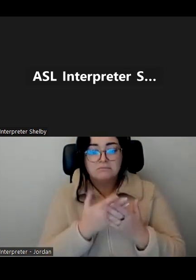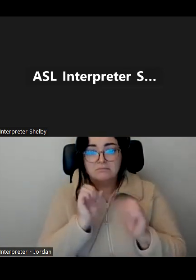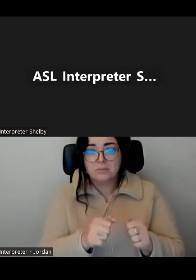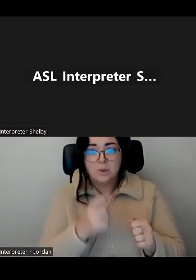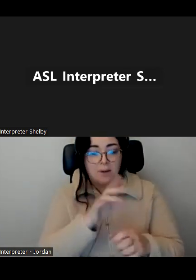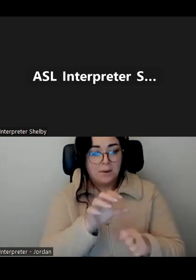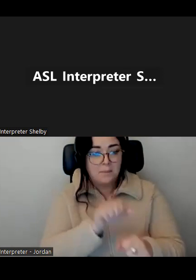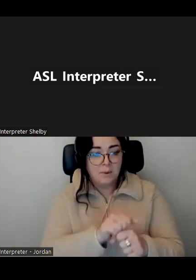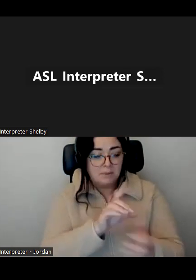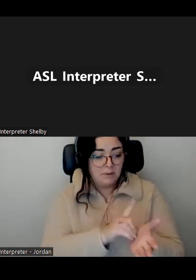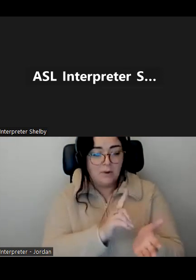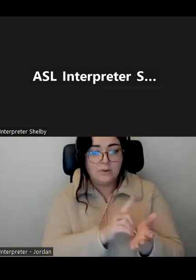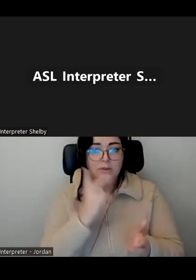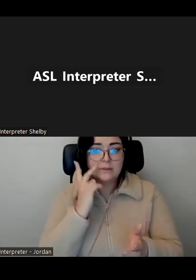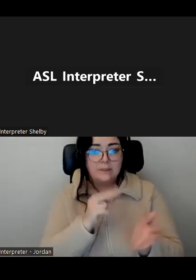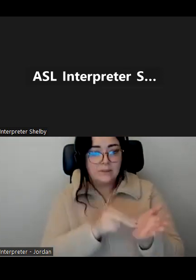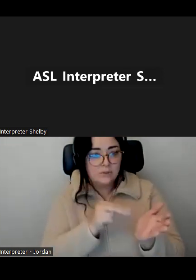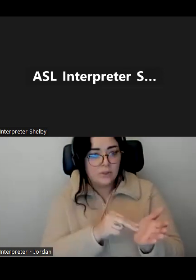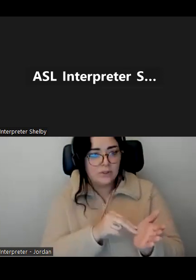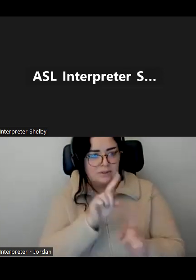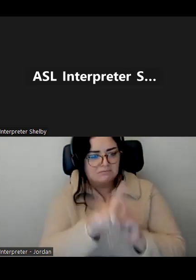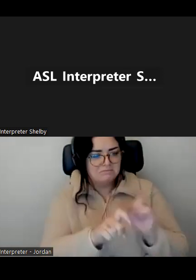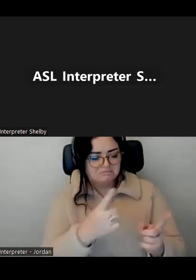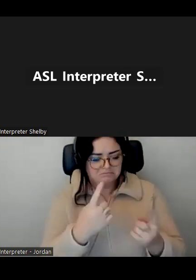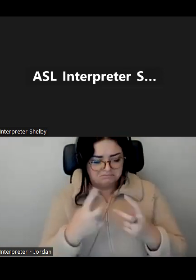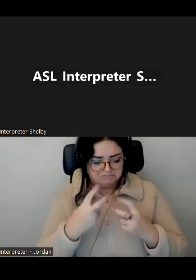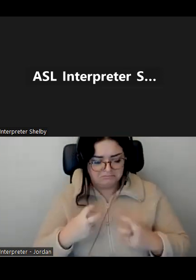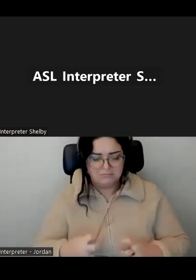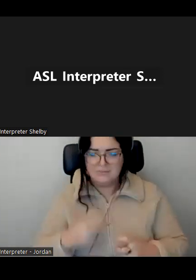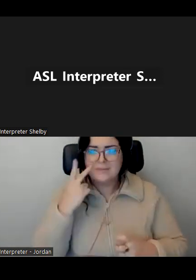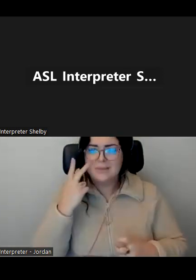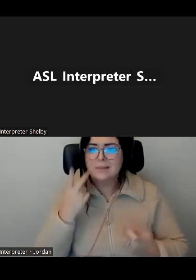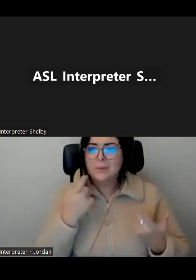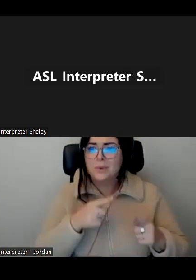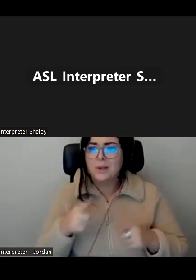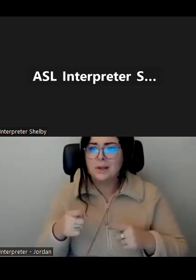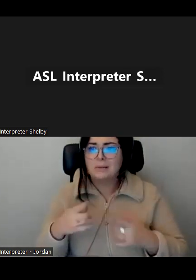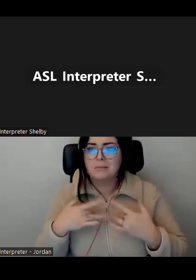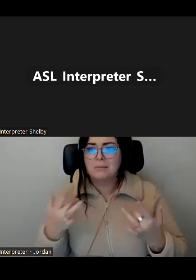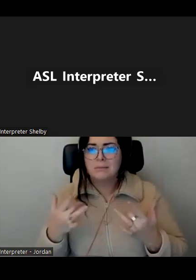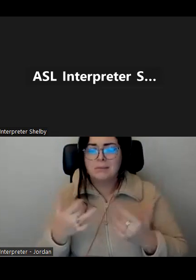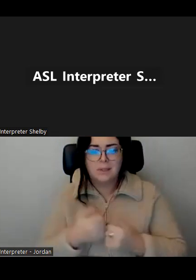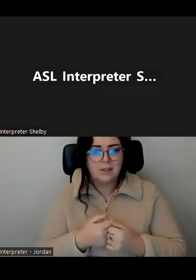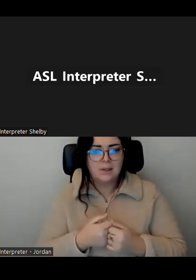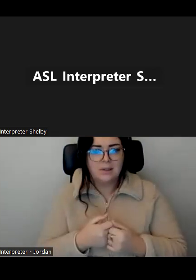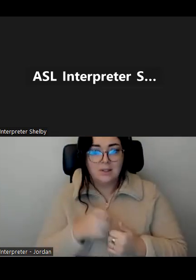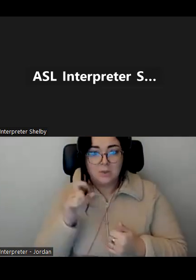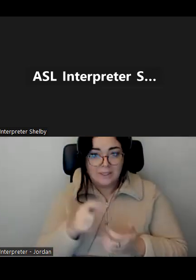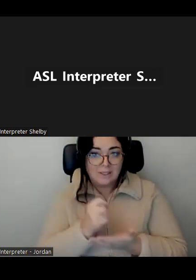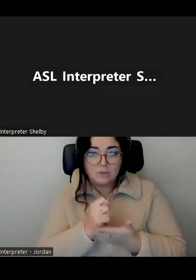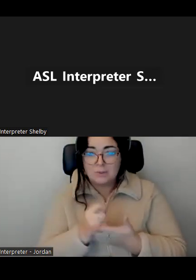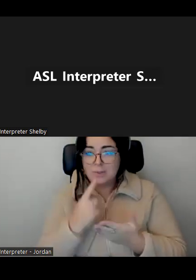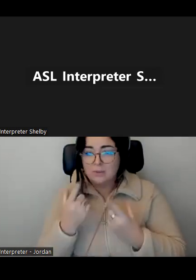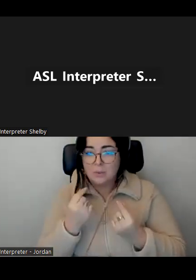and getting that checked out is very important to figure out, what is going on, and do I need some treatment, or what do I need to do about